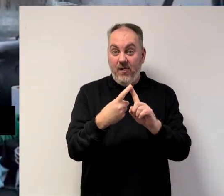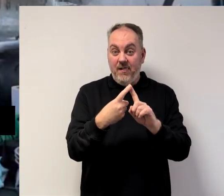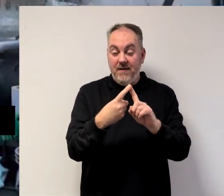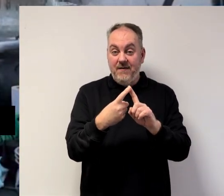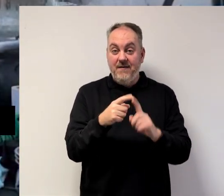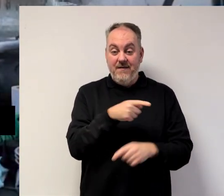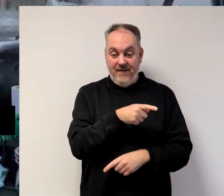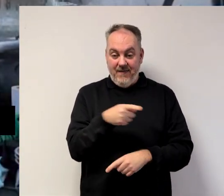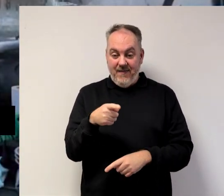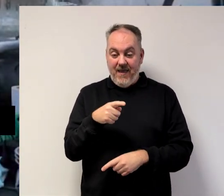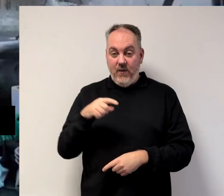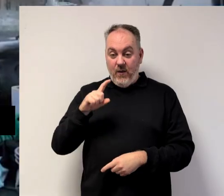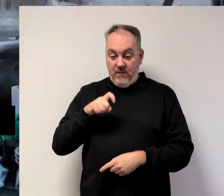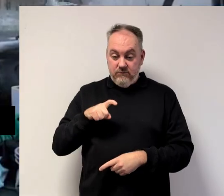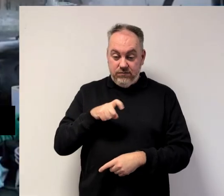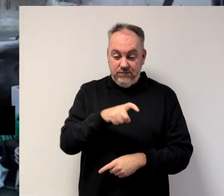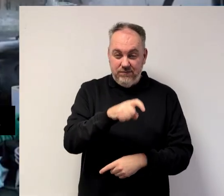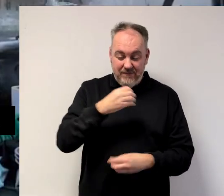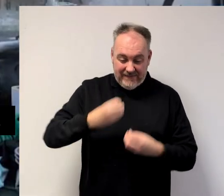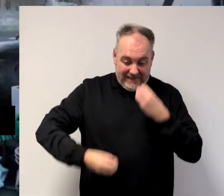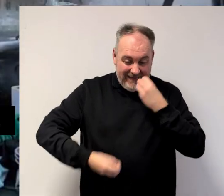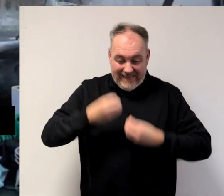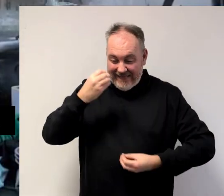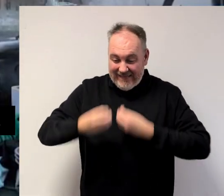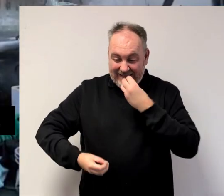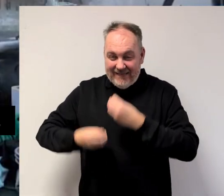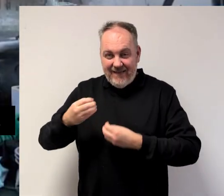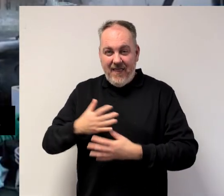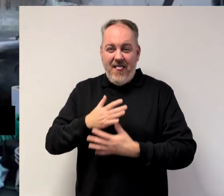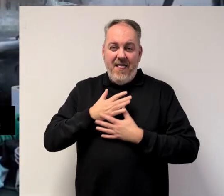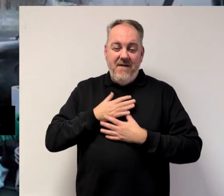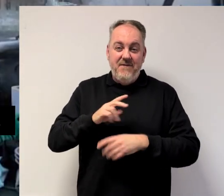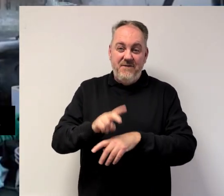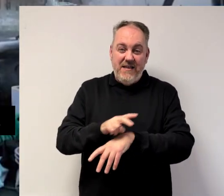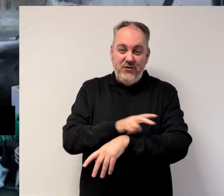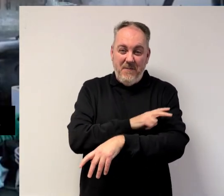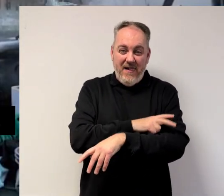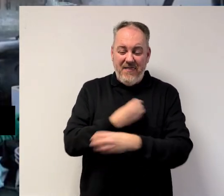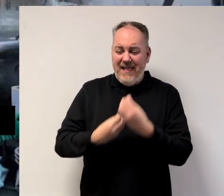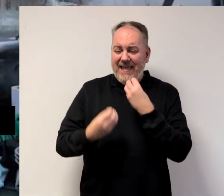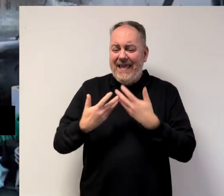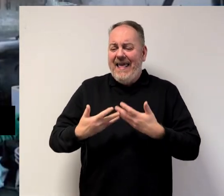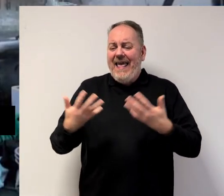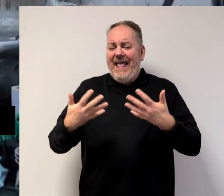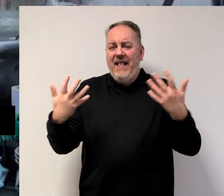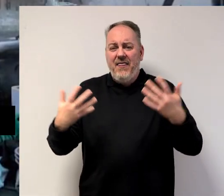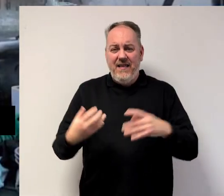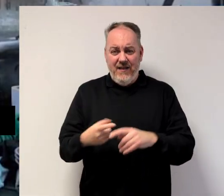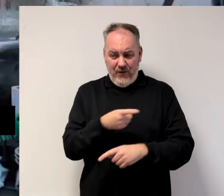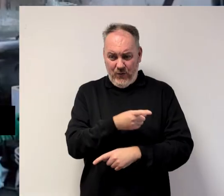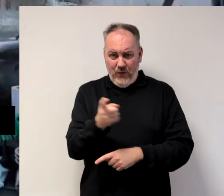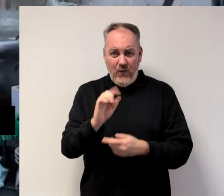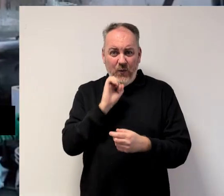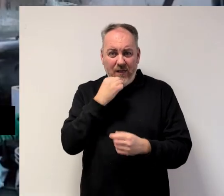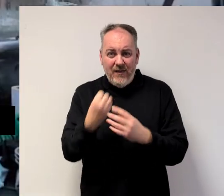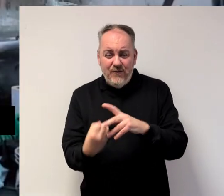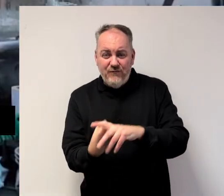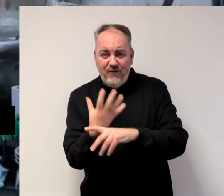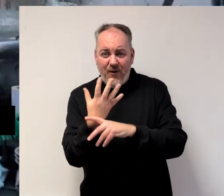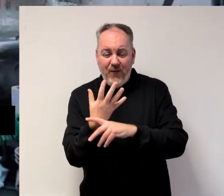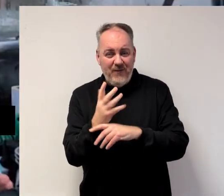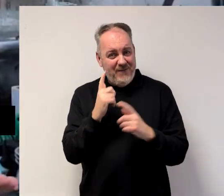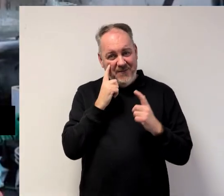eat, they're vegetarians, so they're quite happy to eat anything that you grow. So, and then there's